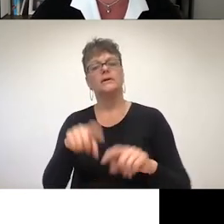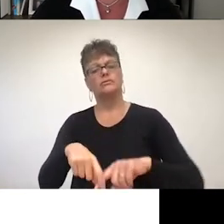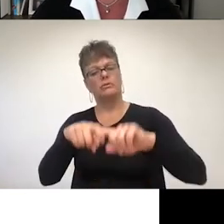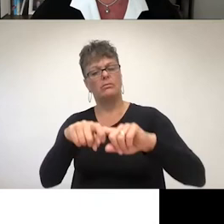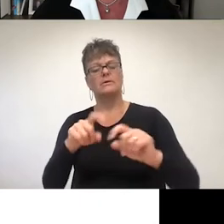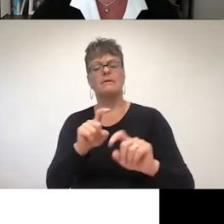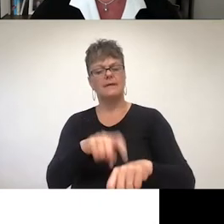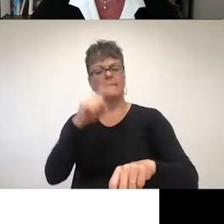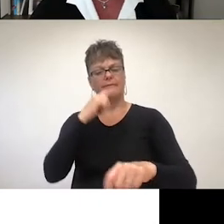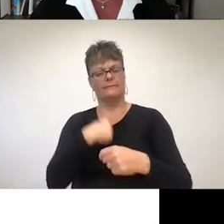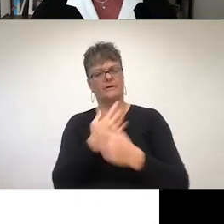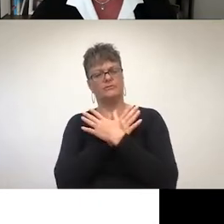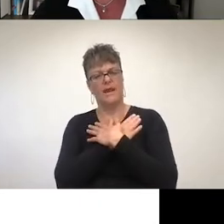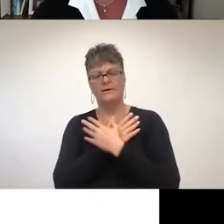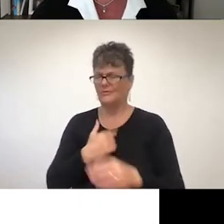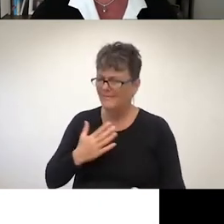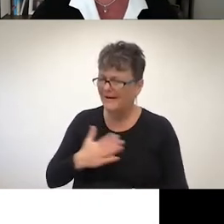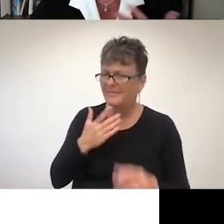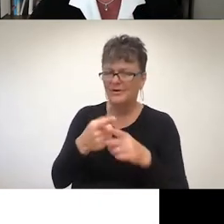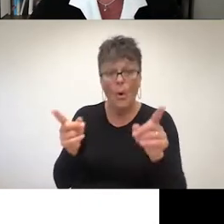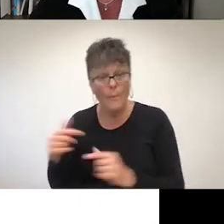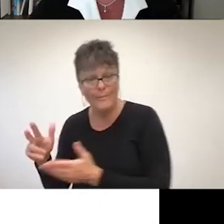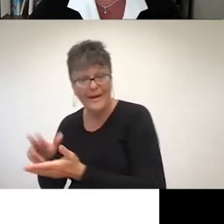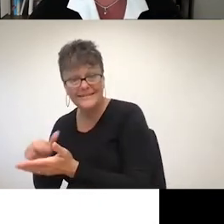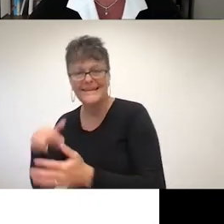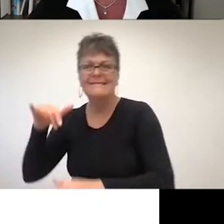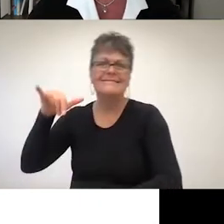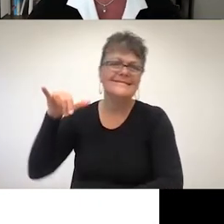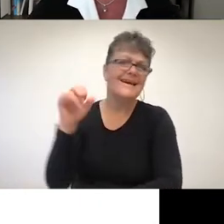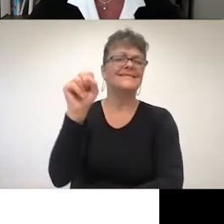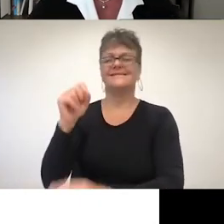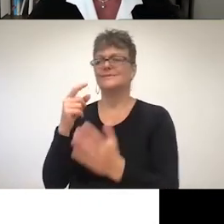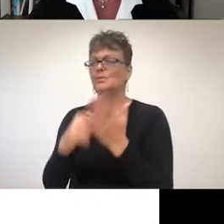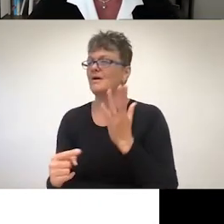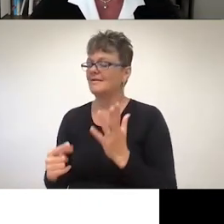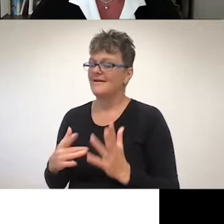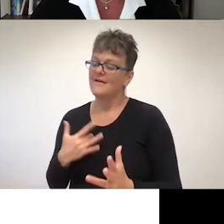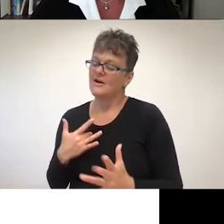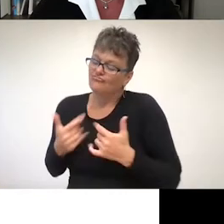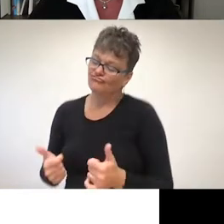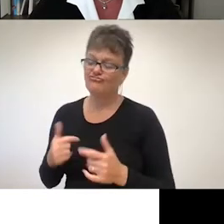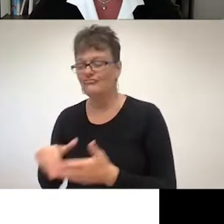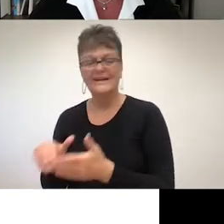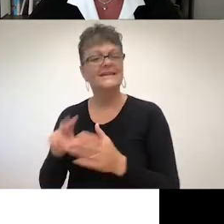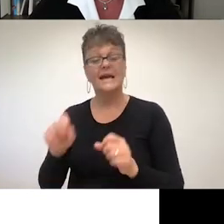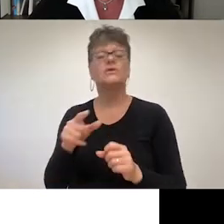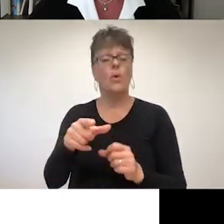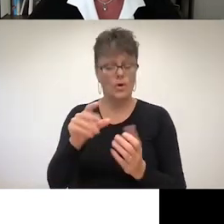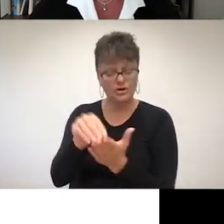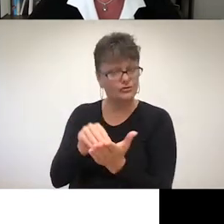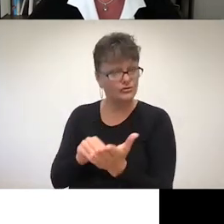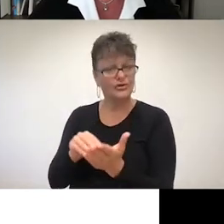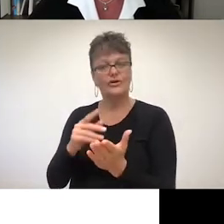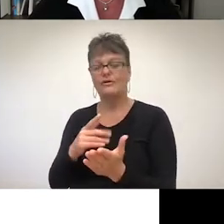great things already. Biking, painting, yes, absolutely. Things that bring us joy. Gratitude journal, all right. I have just a few